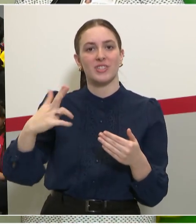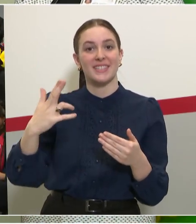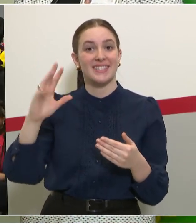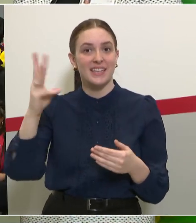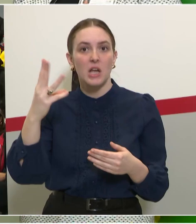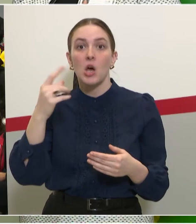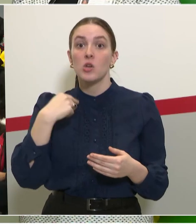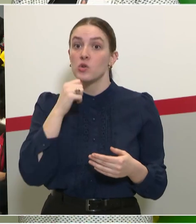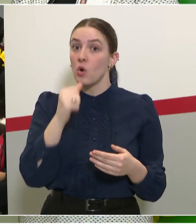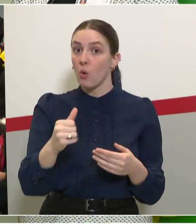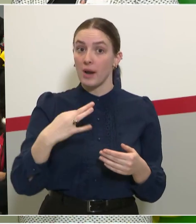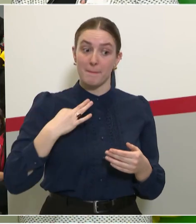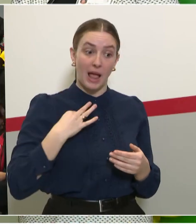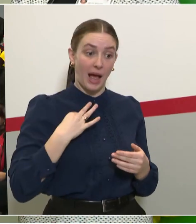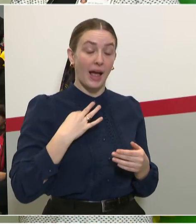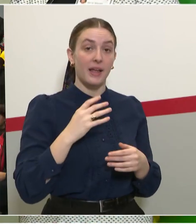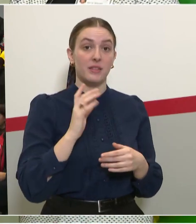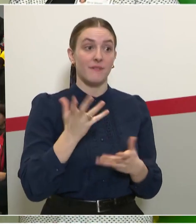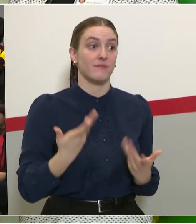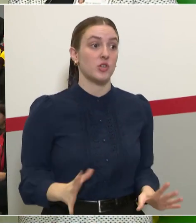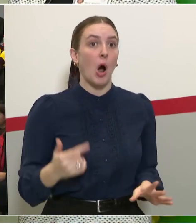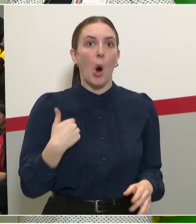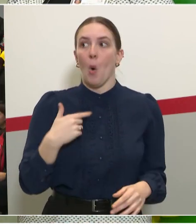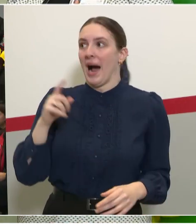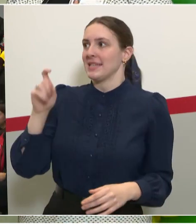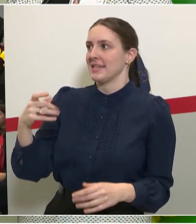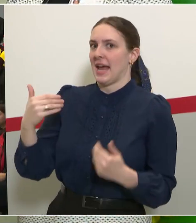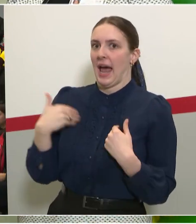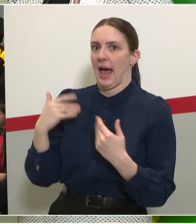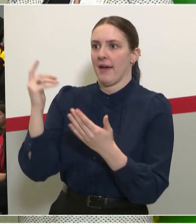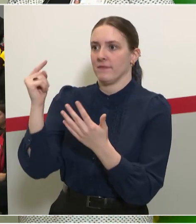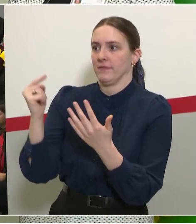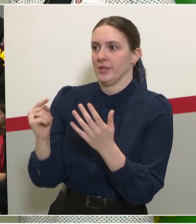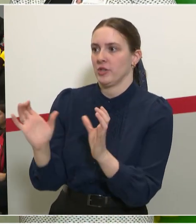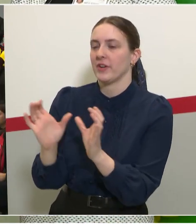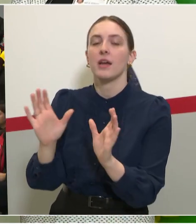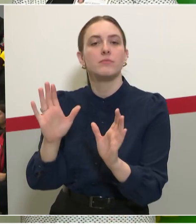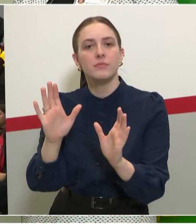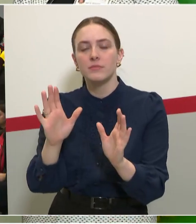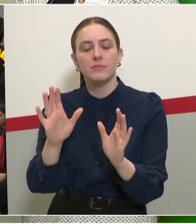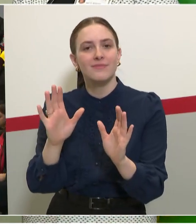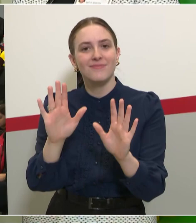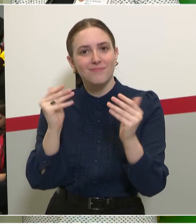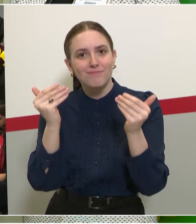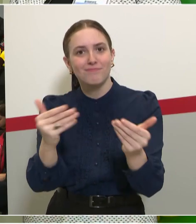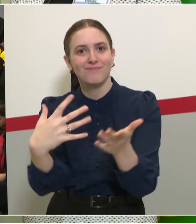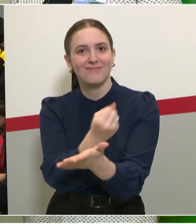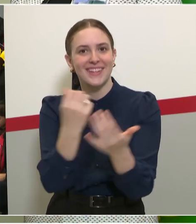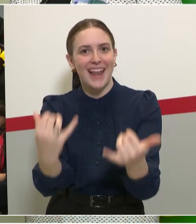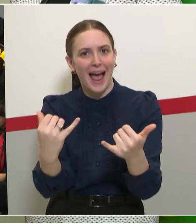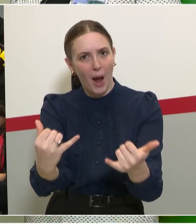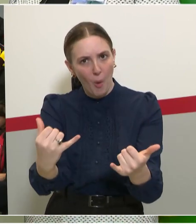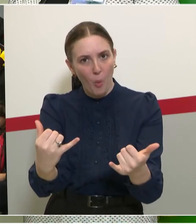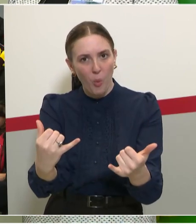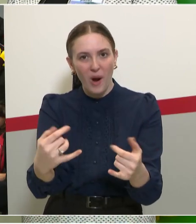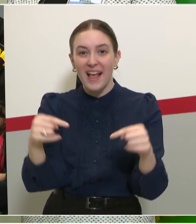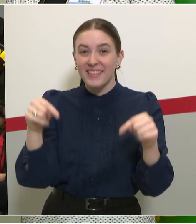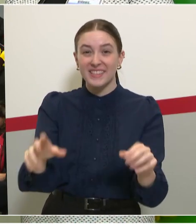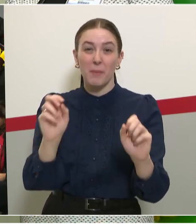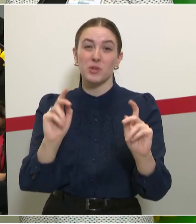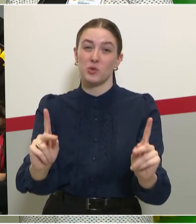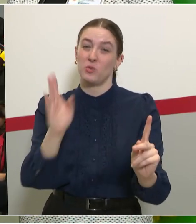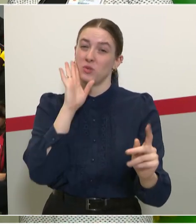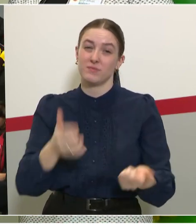say, oh, but I didn't have. Go get it. Yeah. You got time. Go get it. These opportunities are life-altering